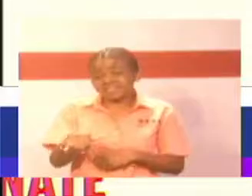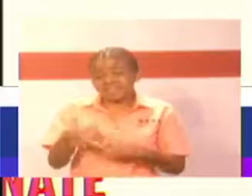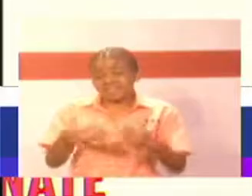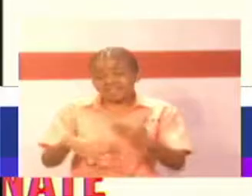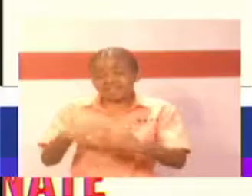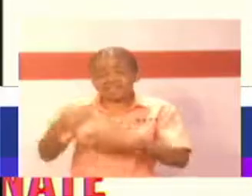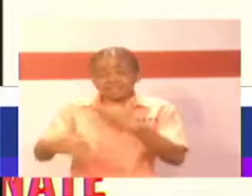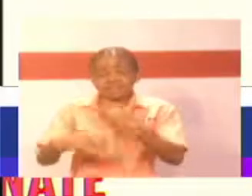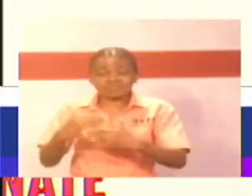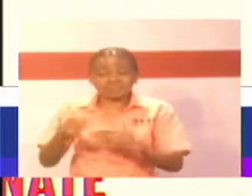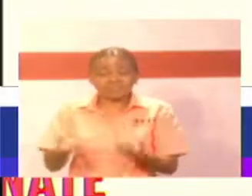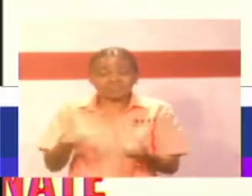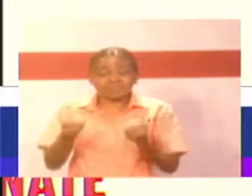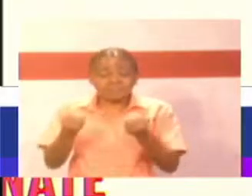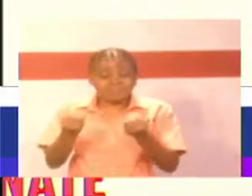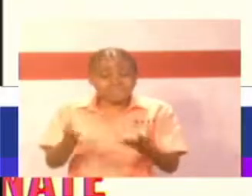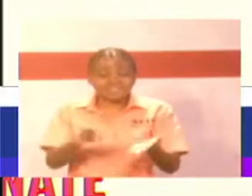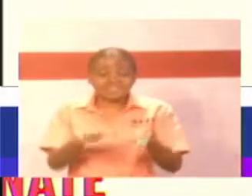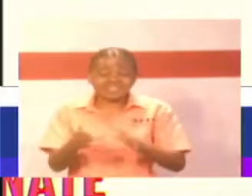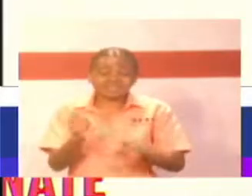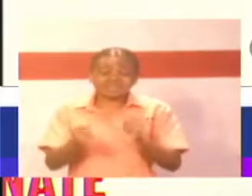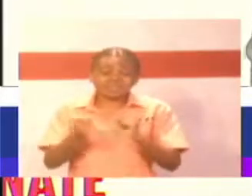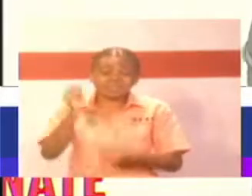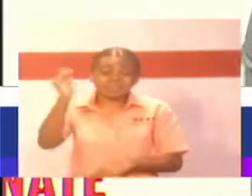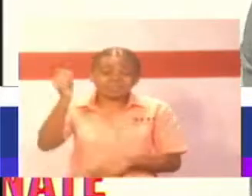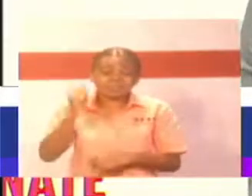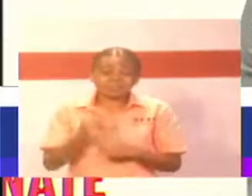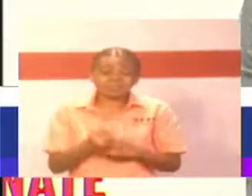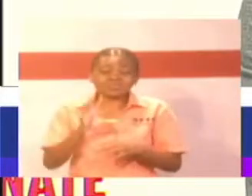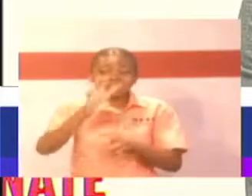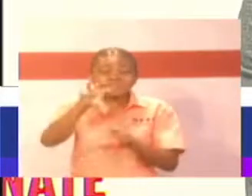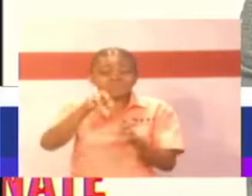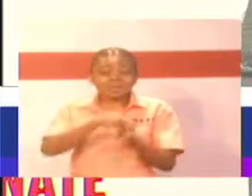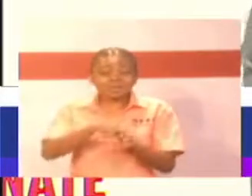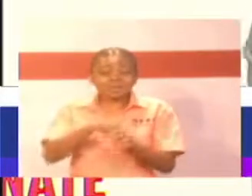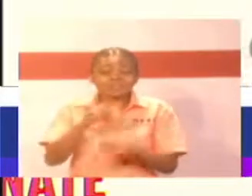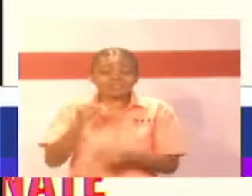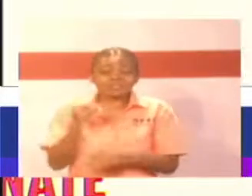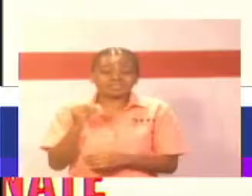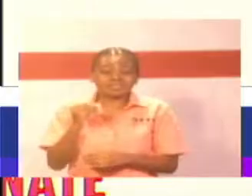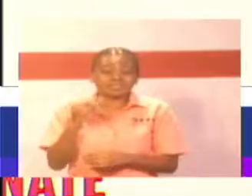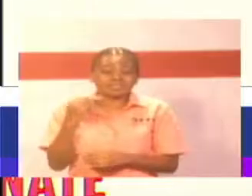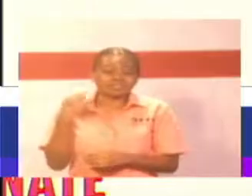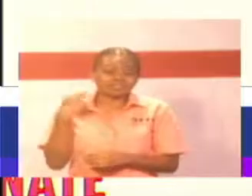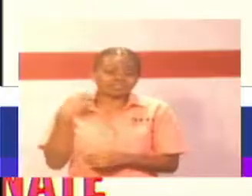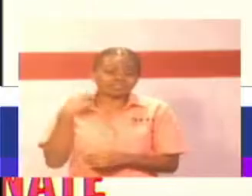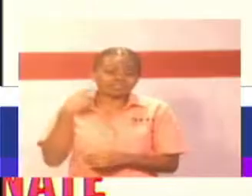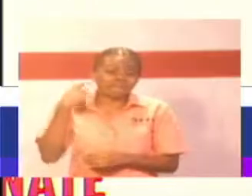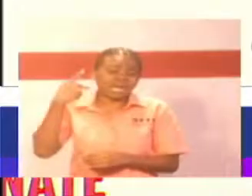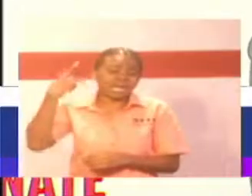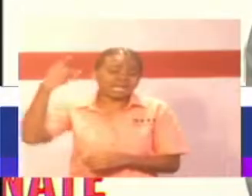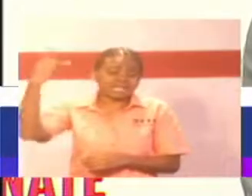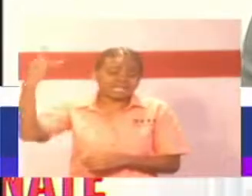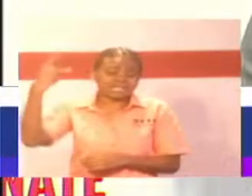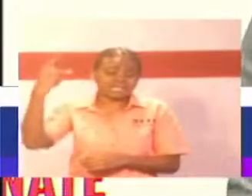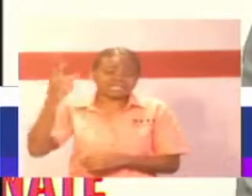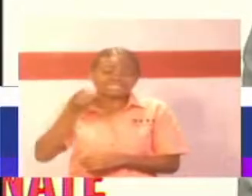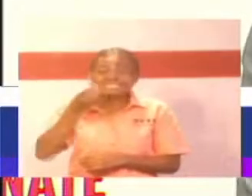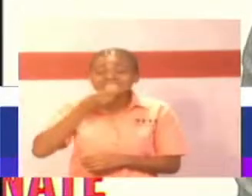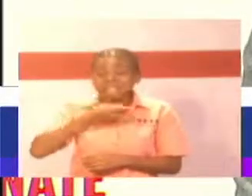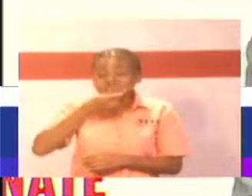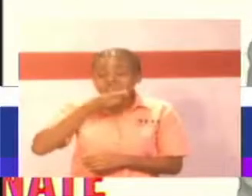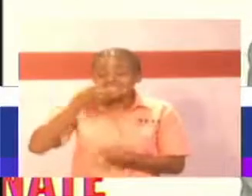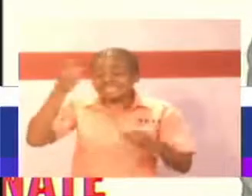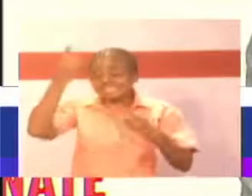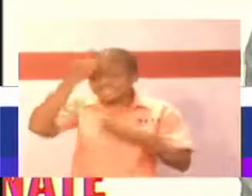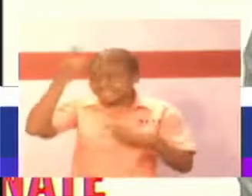These conditions would include things like high blood pressure, heart disease, strokes, diabetes or sugar, and